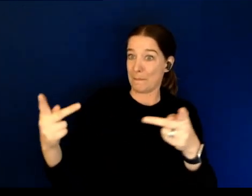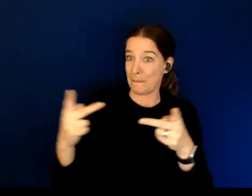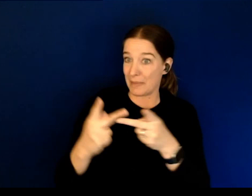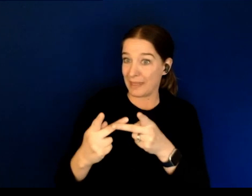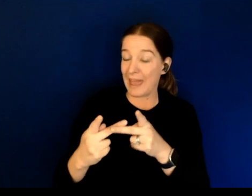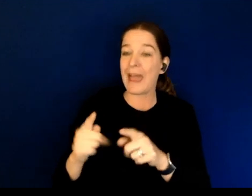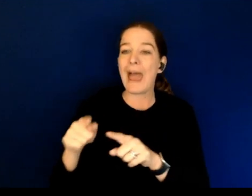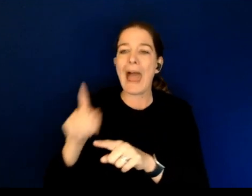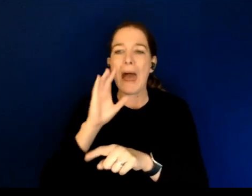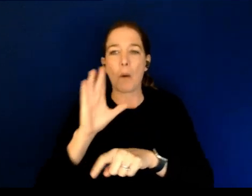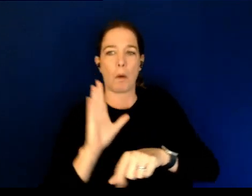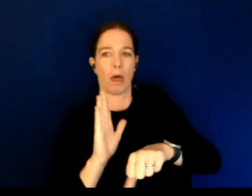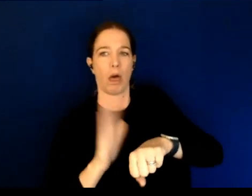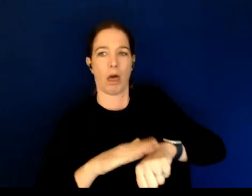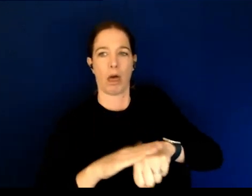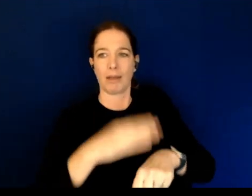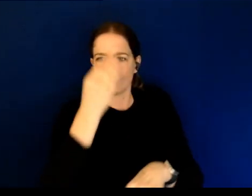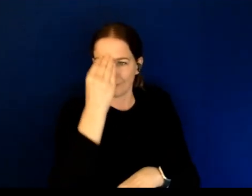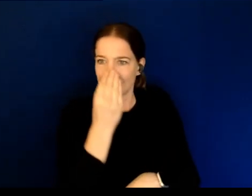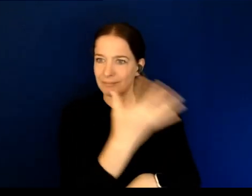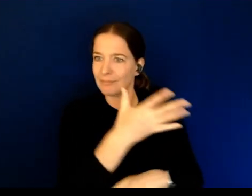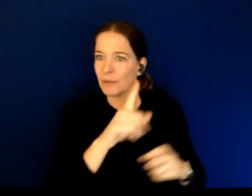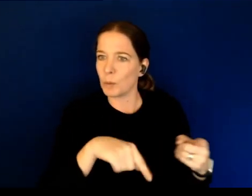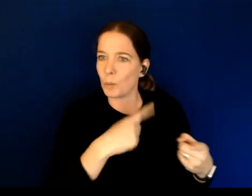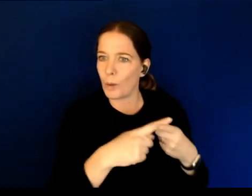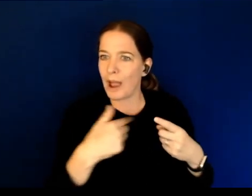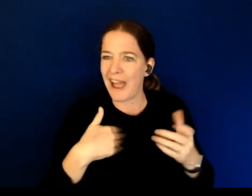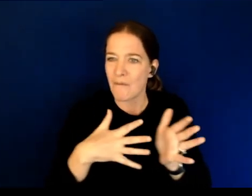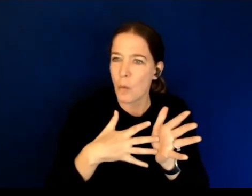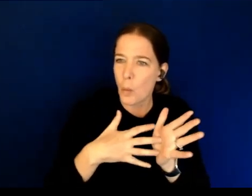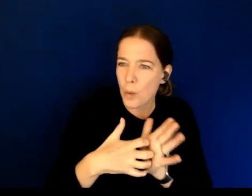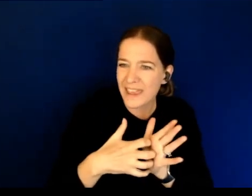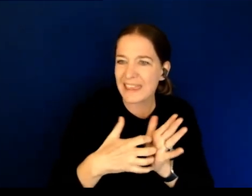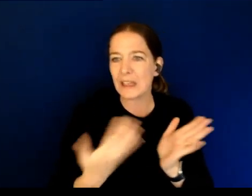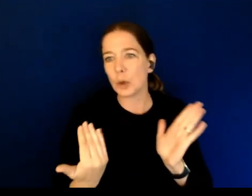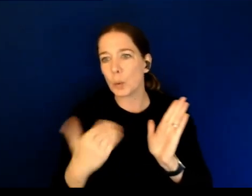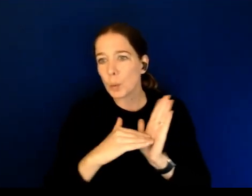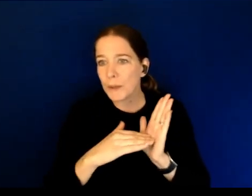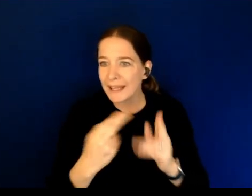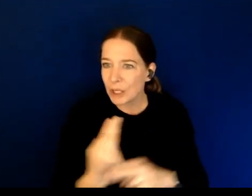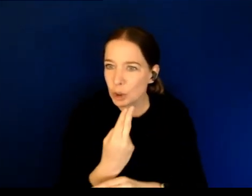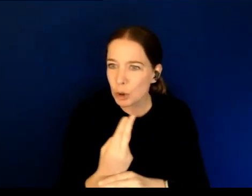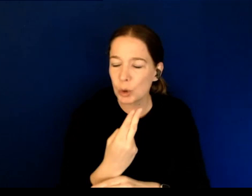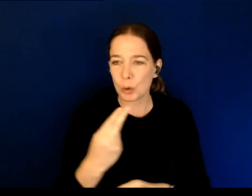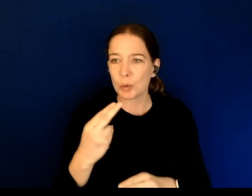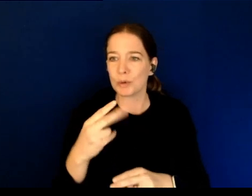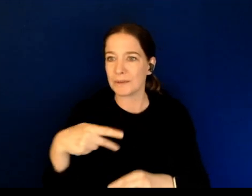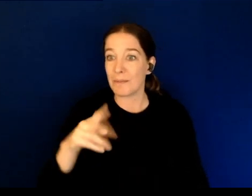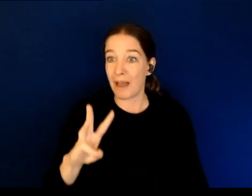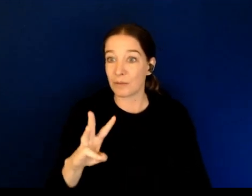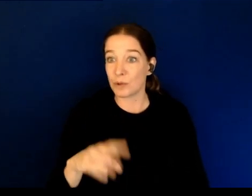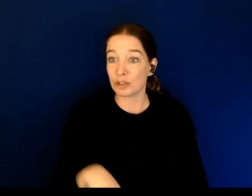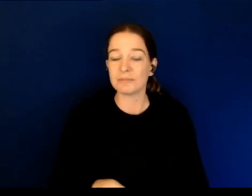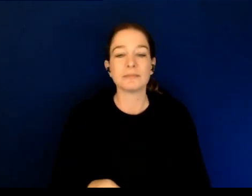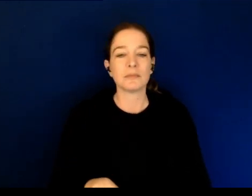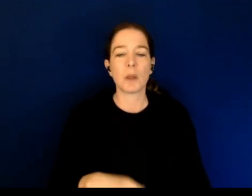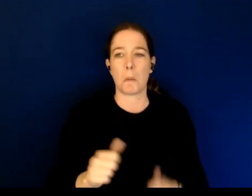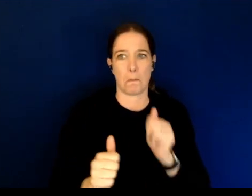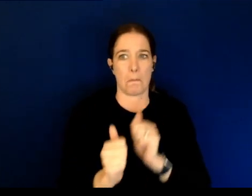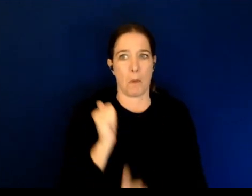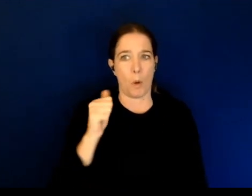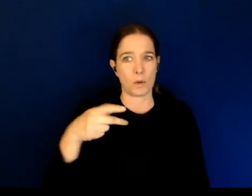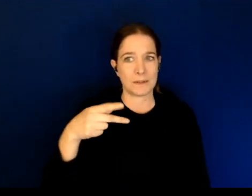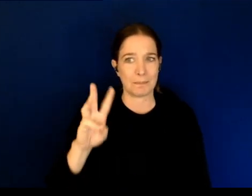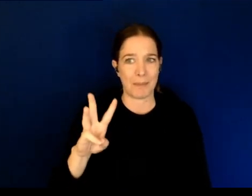tell you when you have a weak, reused passwords or compromised passwords. Most password managers